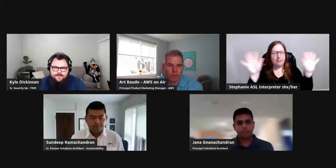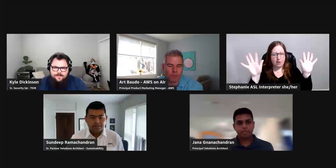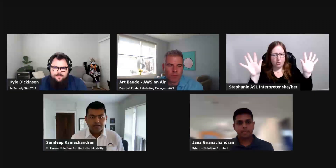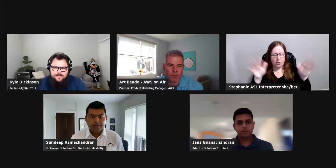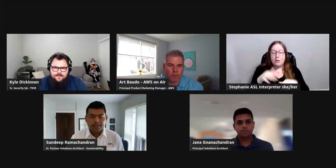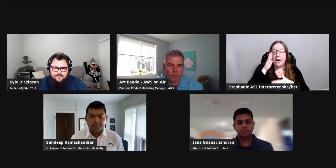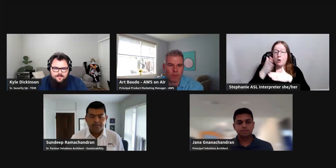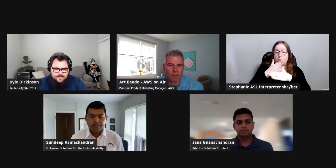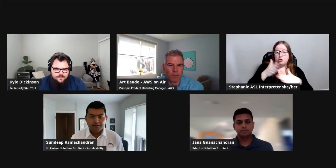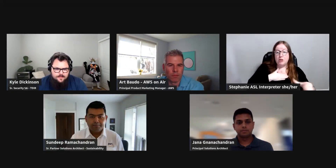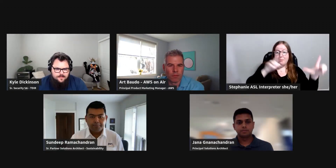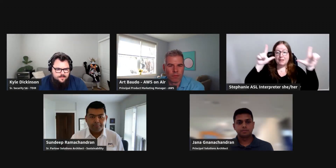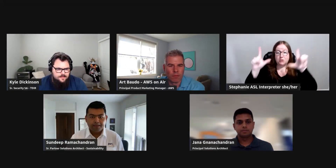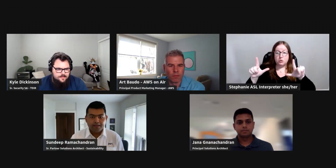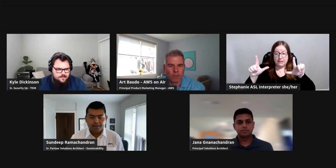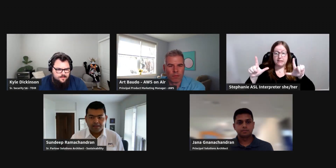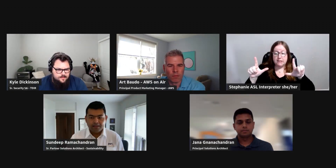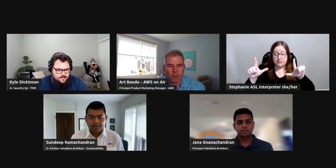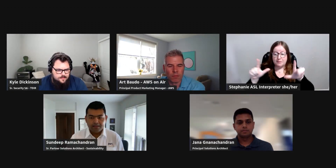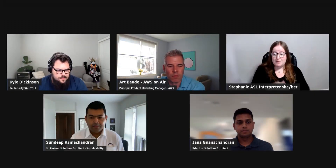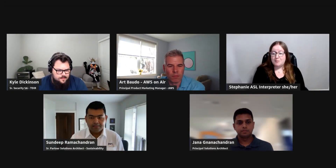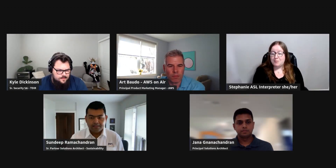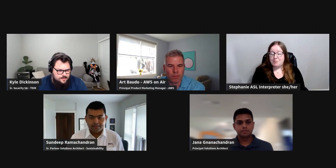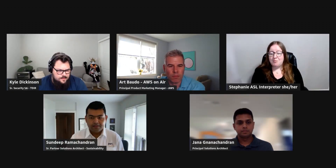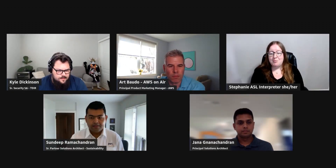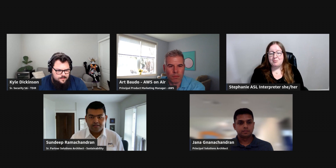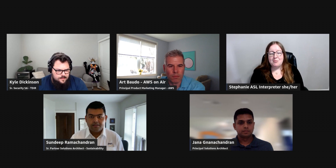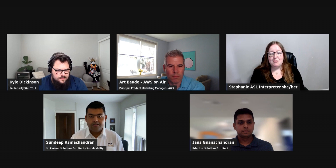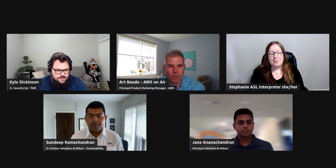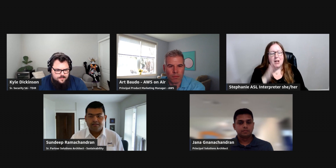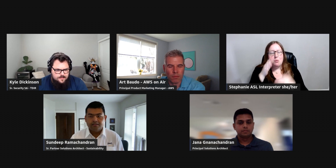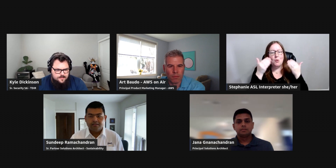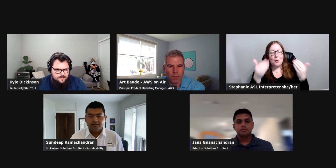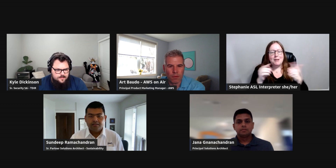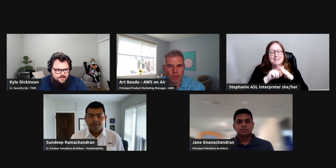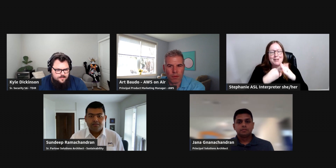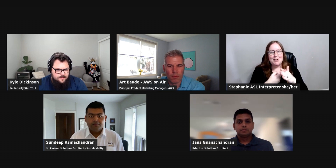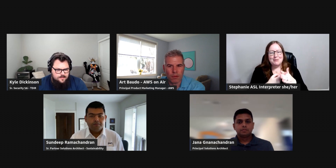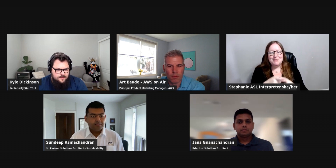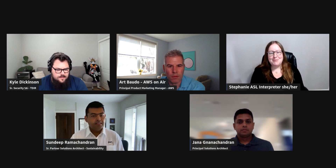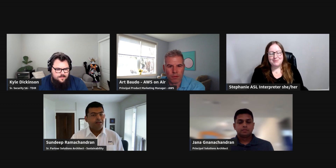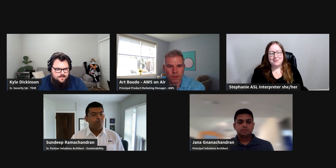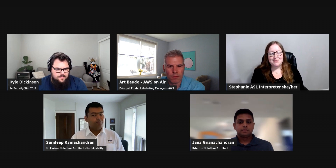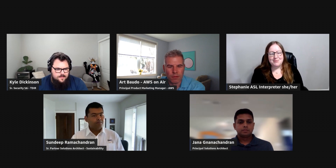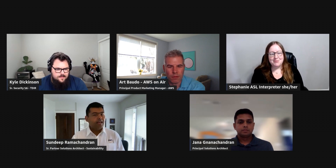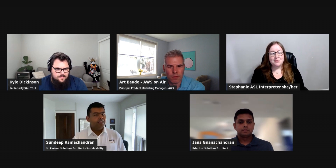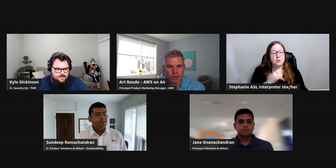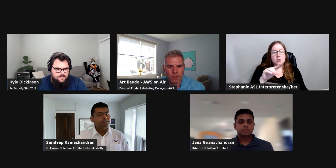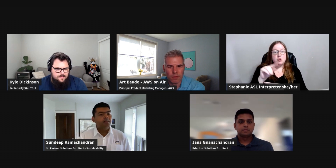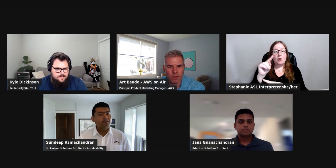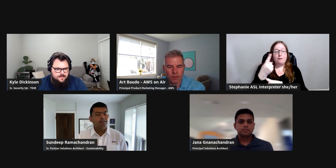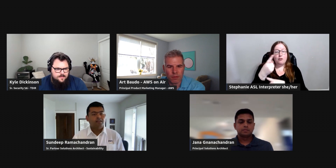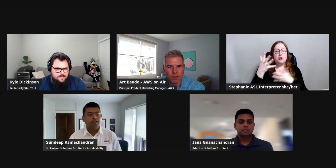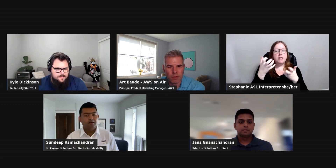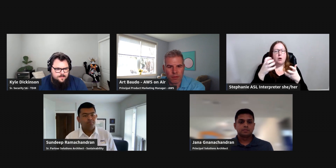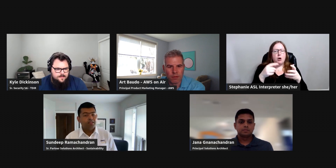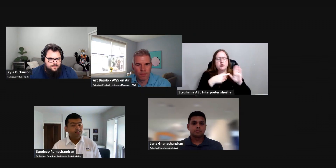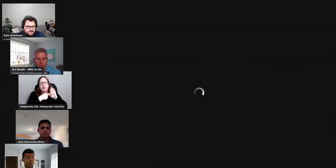my screen and let's get started here. So the first thing I want to flag is